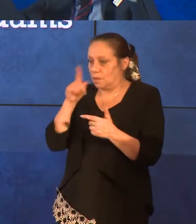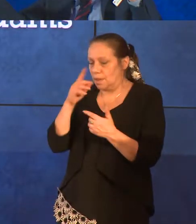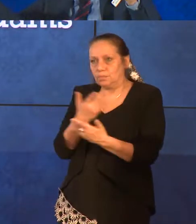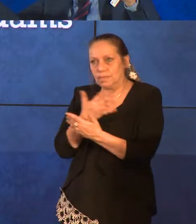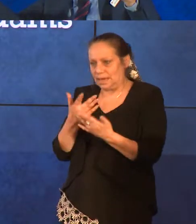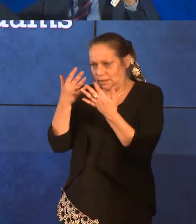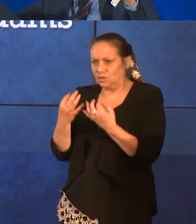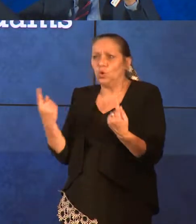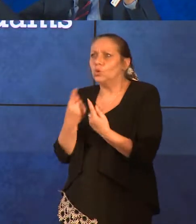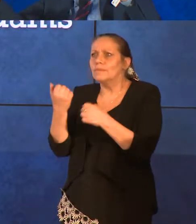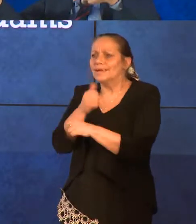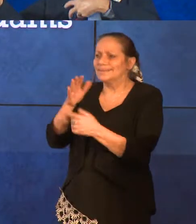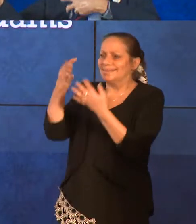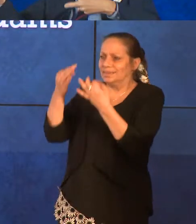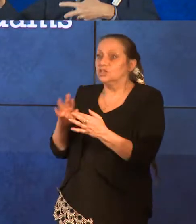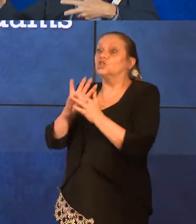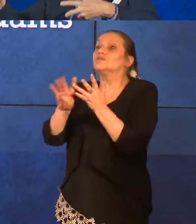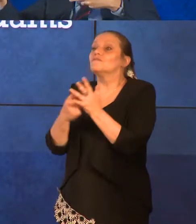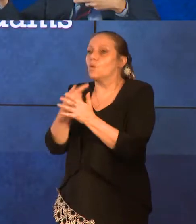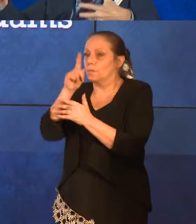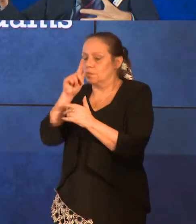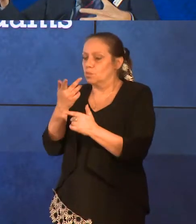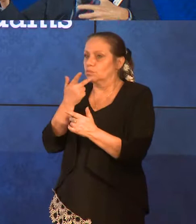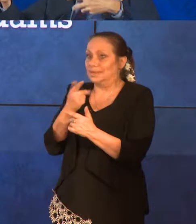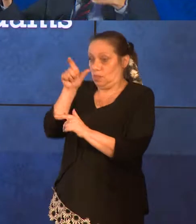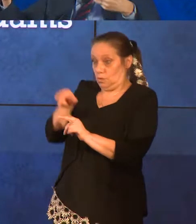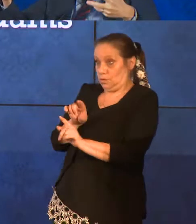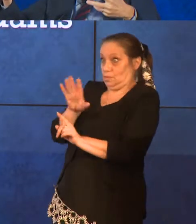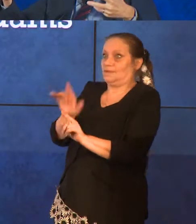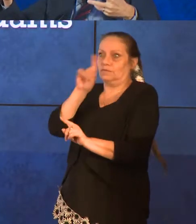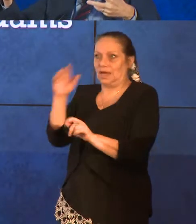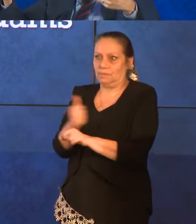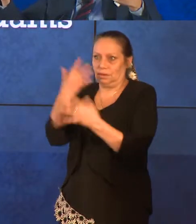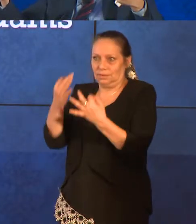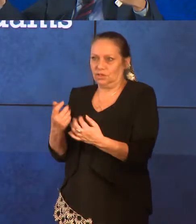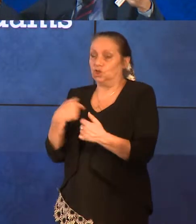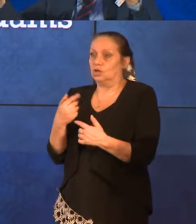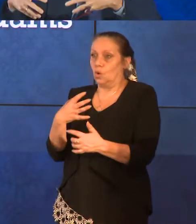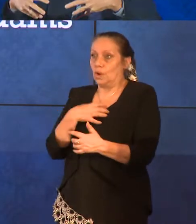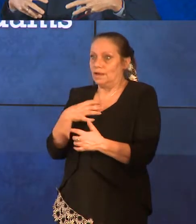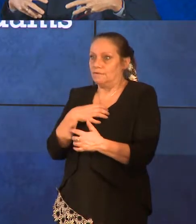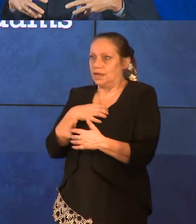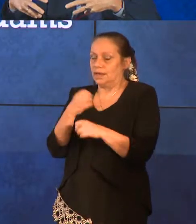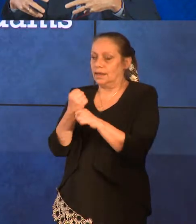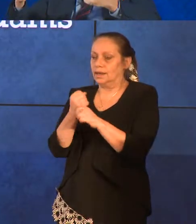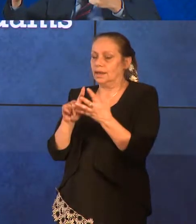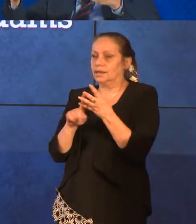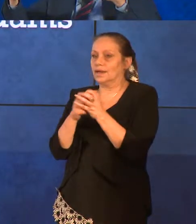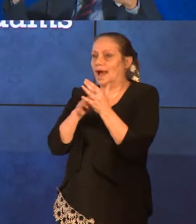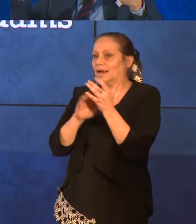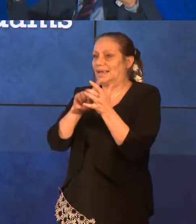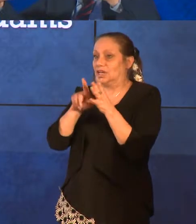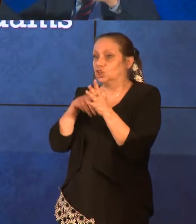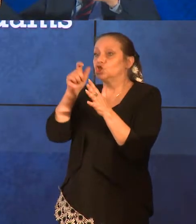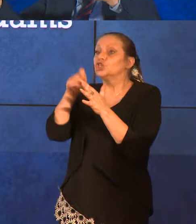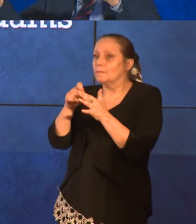made. Who would be making those decisions if the person themselves could not? So we feared a rush on guardianship applications and we